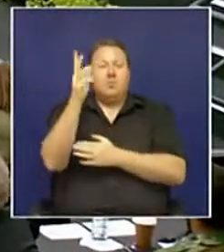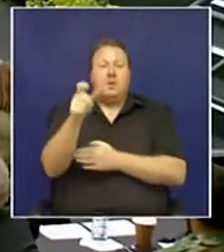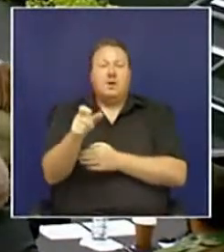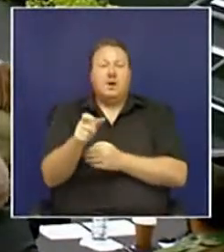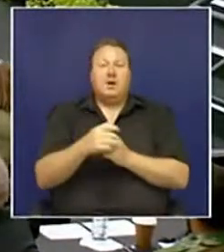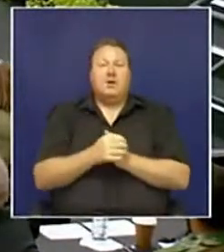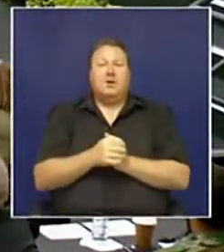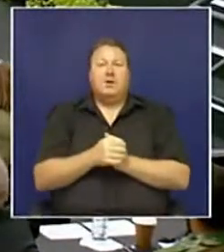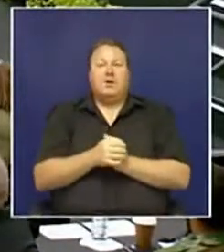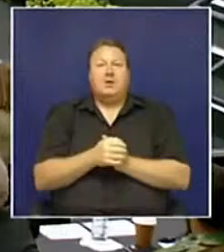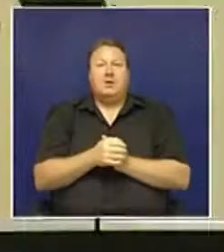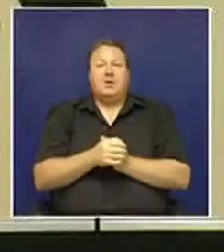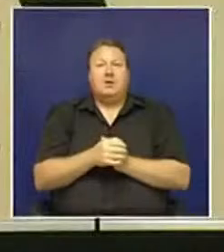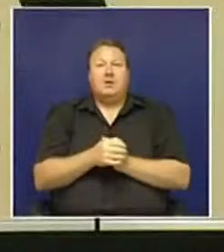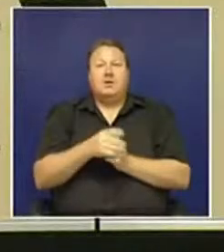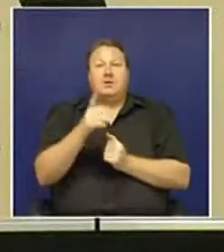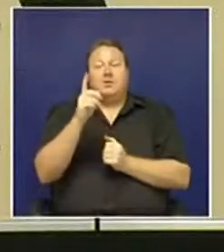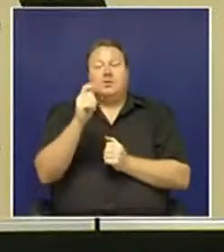Tobot Didiza,